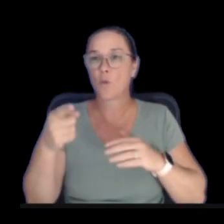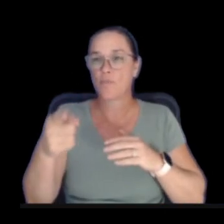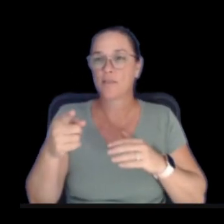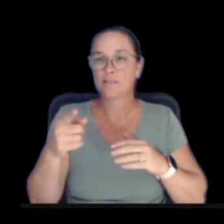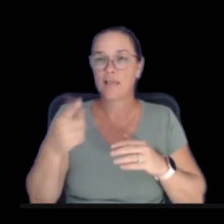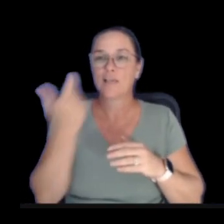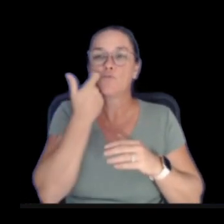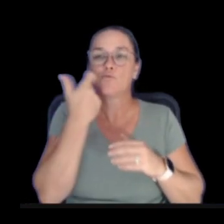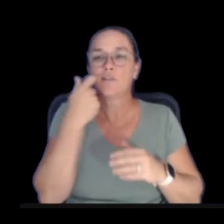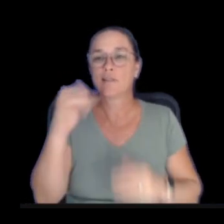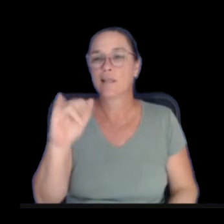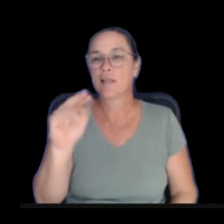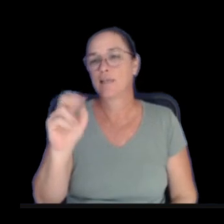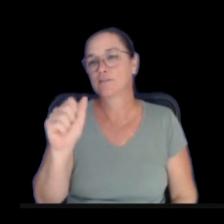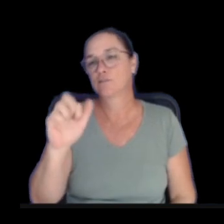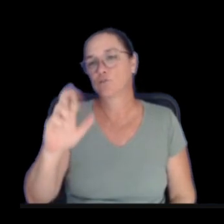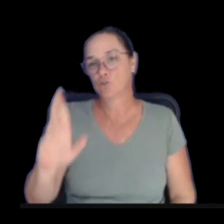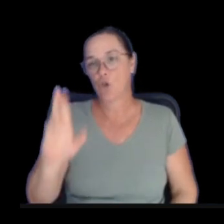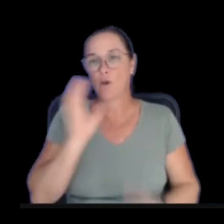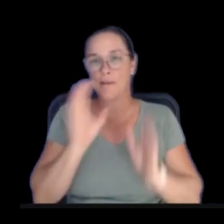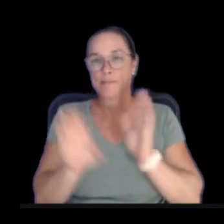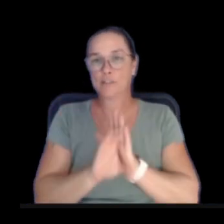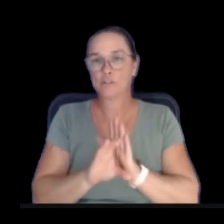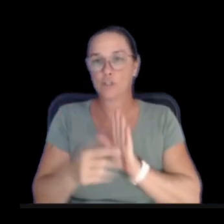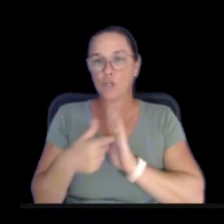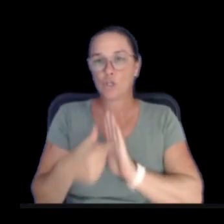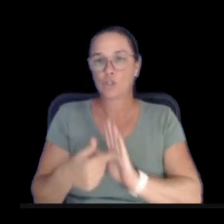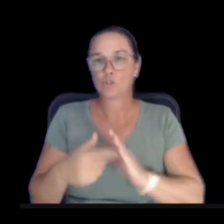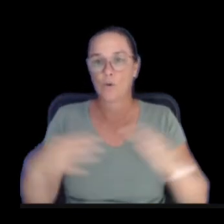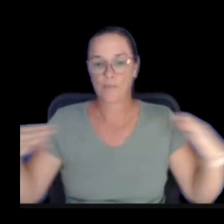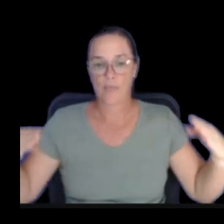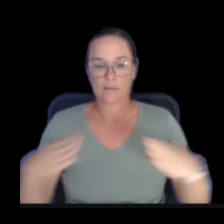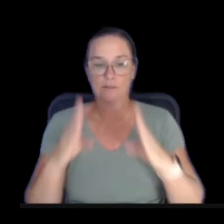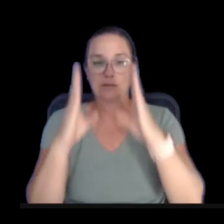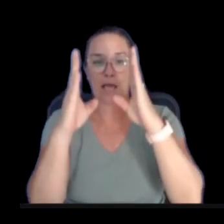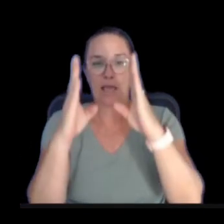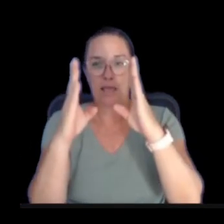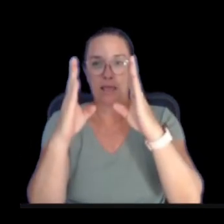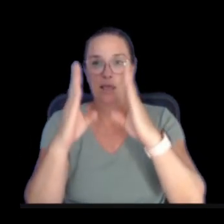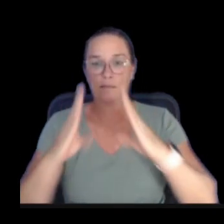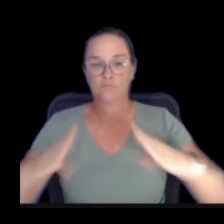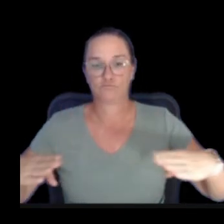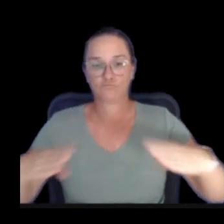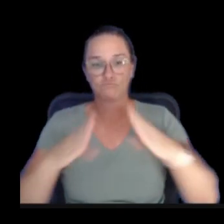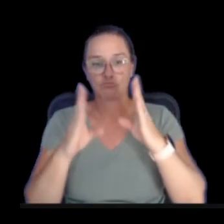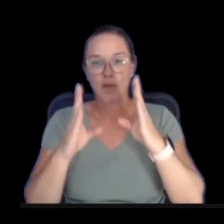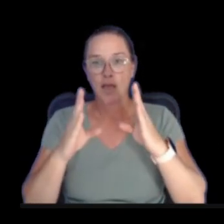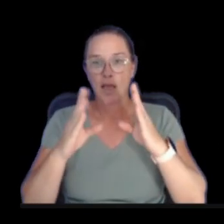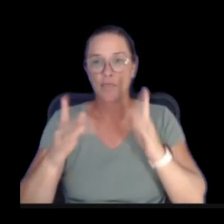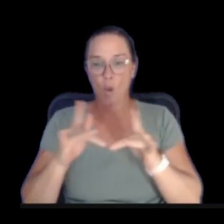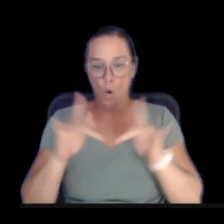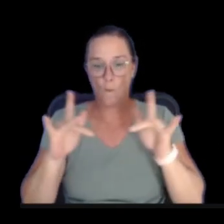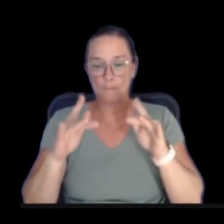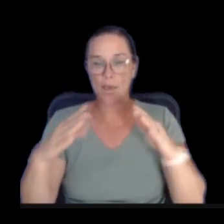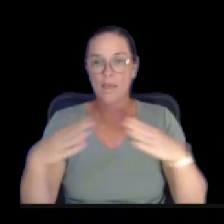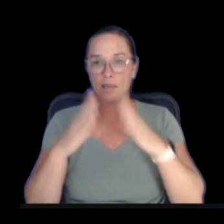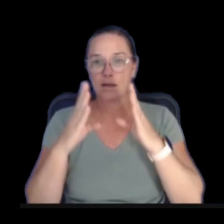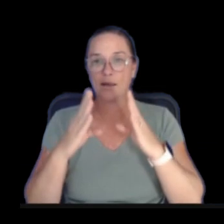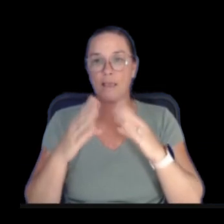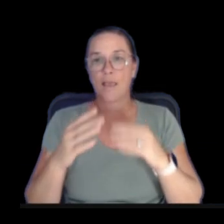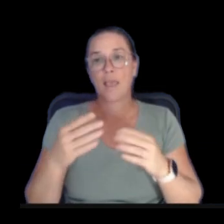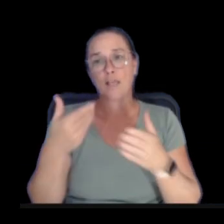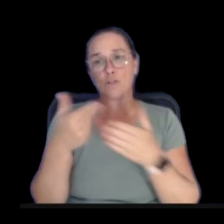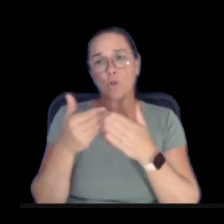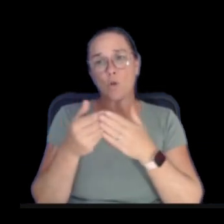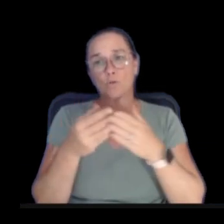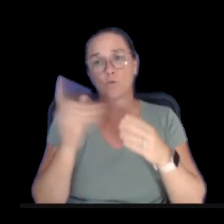from the USGS showing where the dike opened, and it's really in this area right in here by the bend of the rift zone that we're